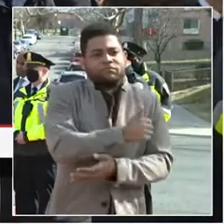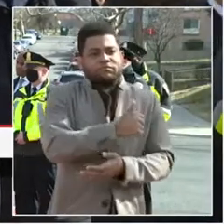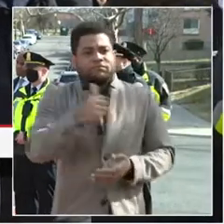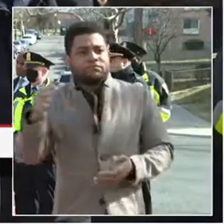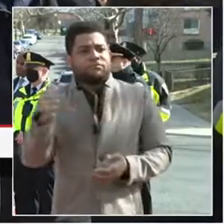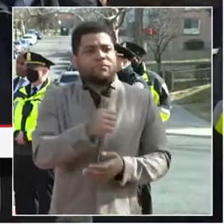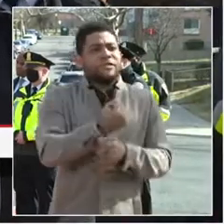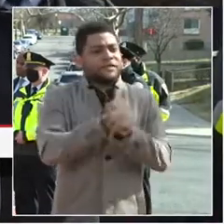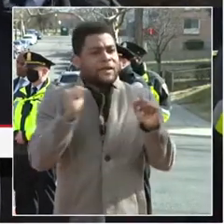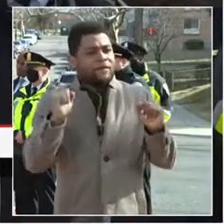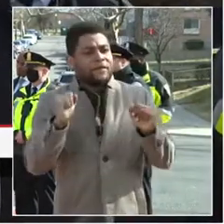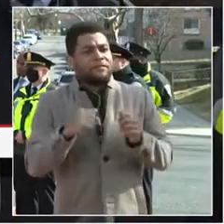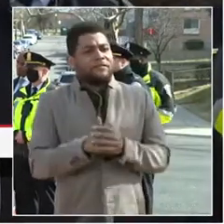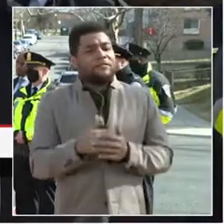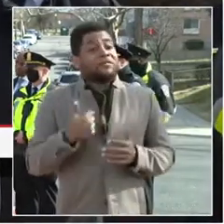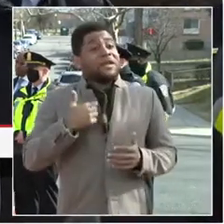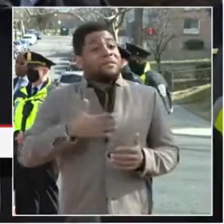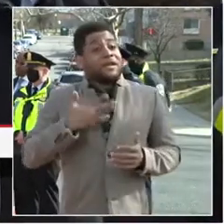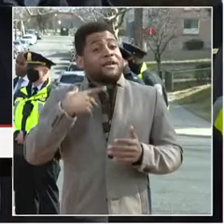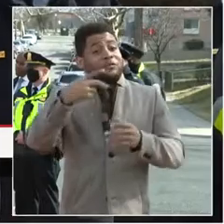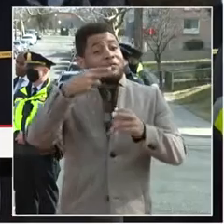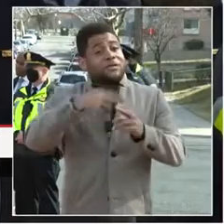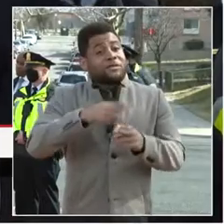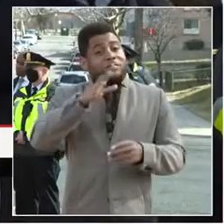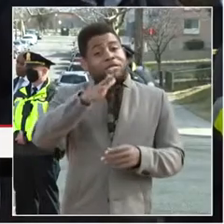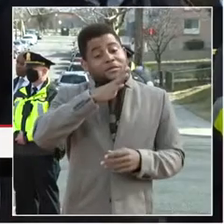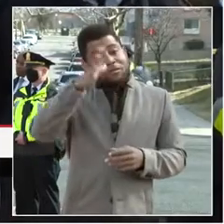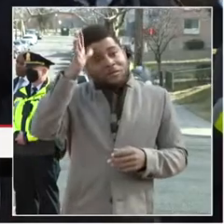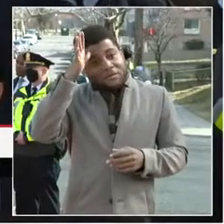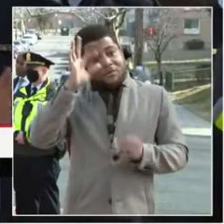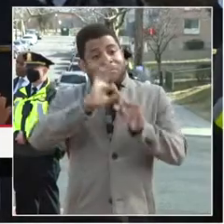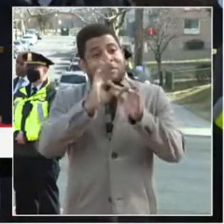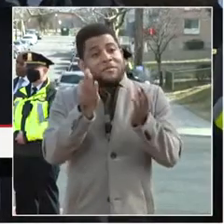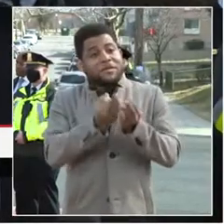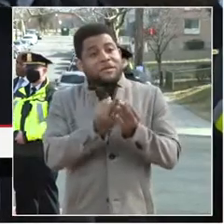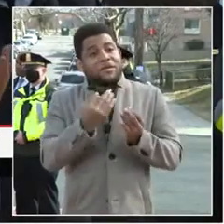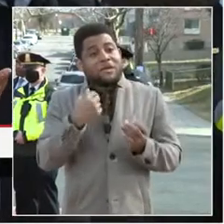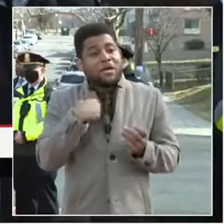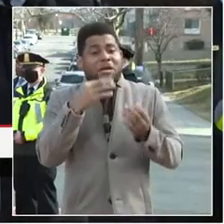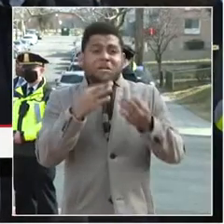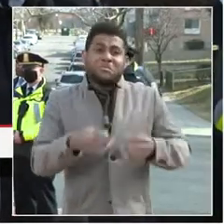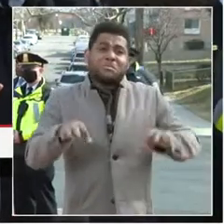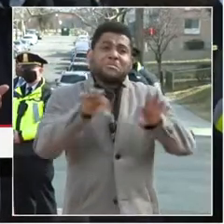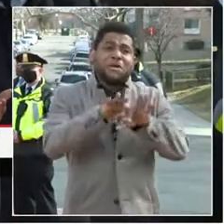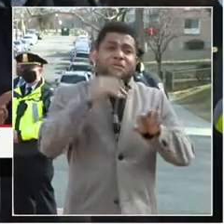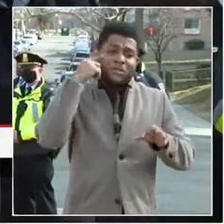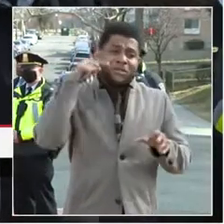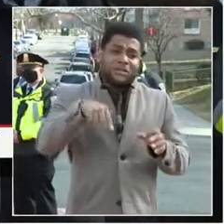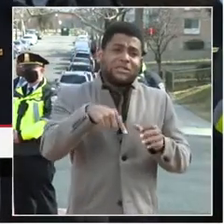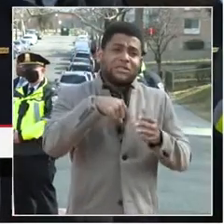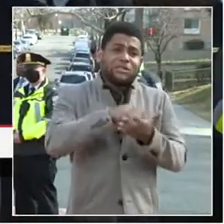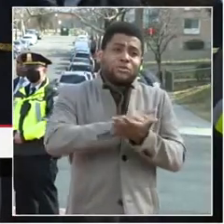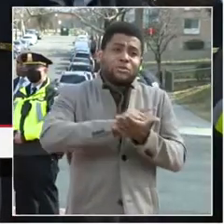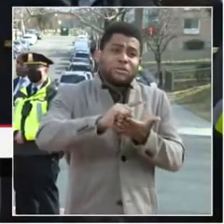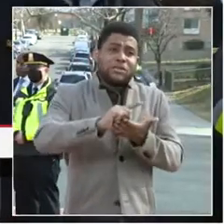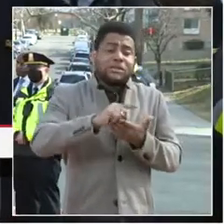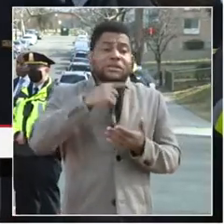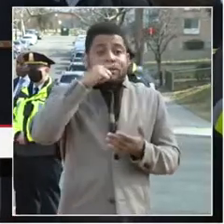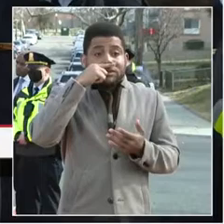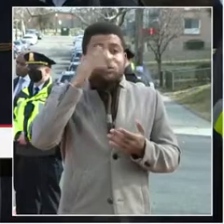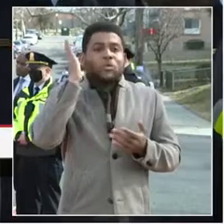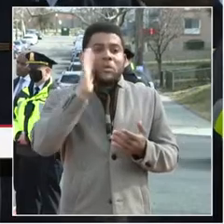that the chief mentioned parents and families and communities. This week coming up, as you know, our kids are on their winter